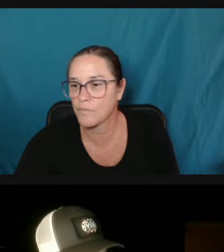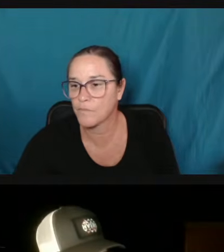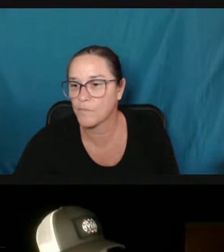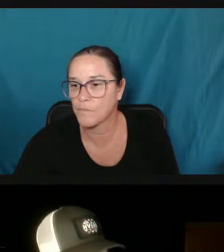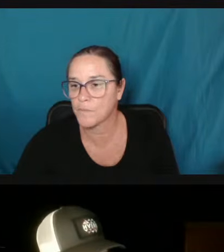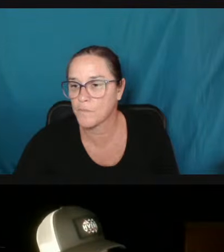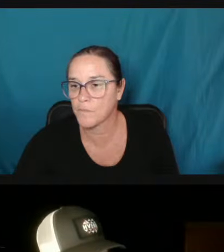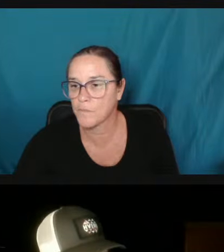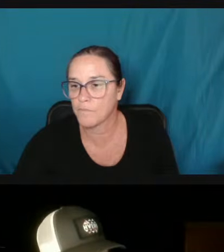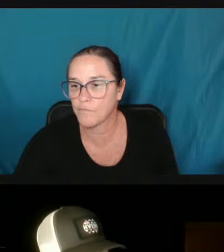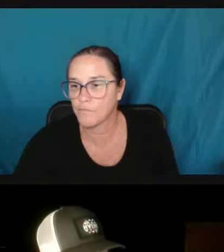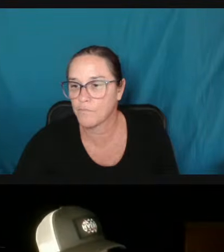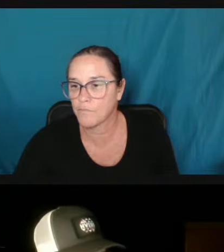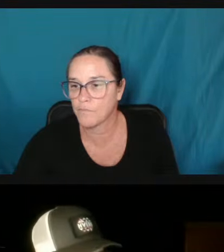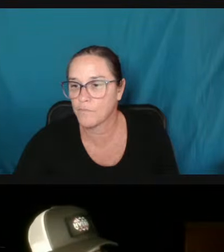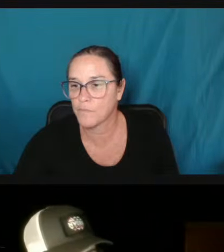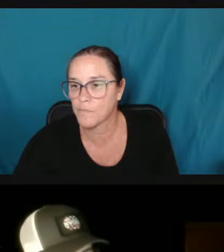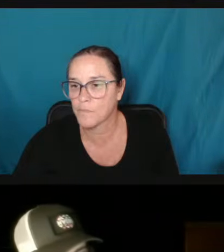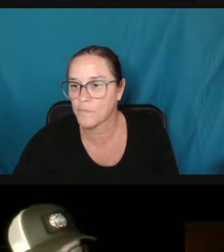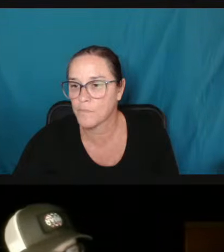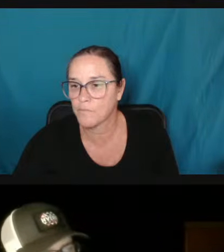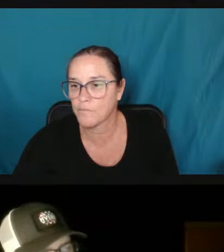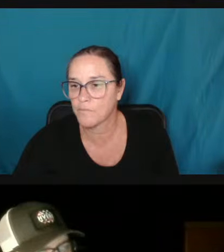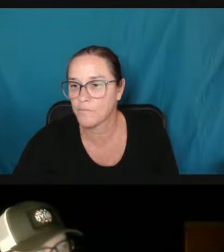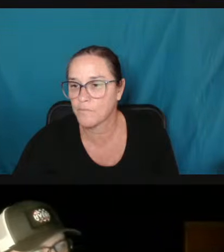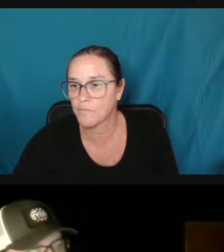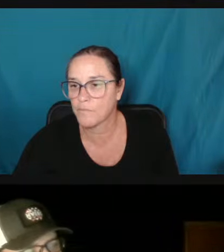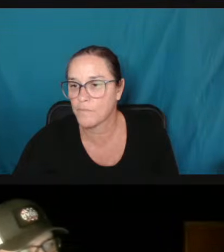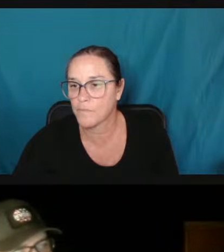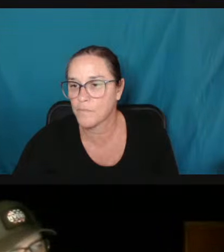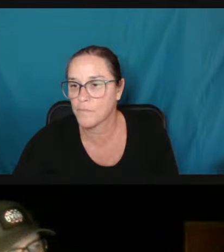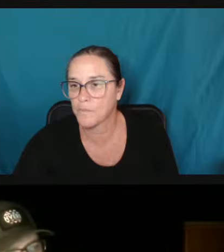week, nighttime views from the V1 camera.